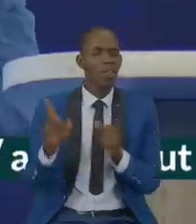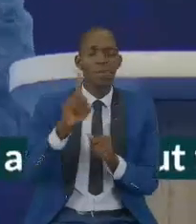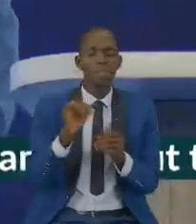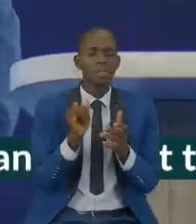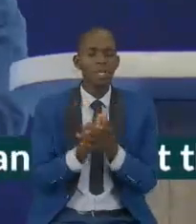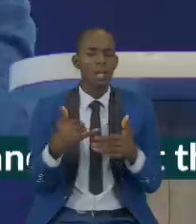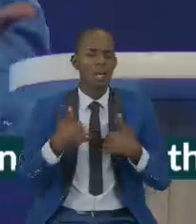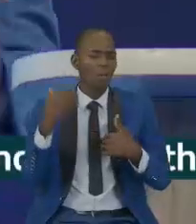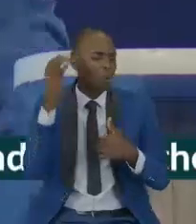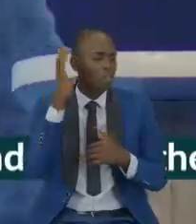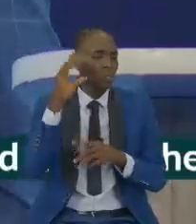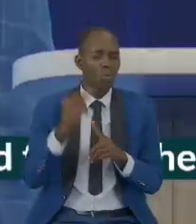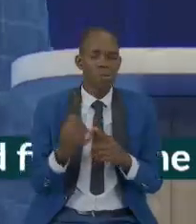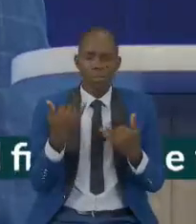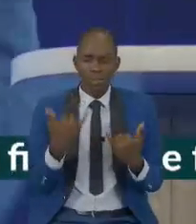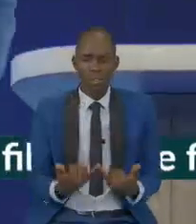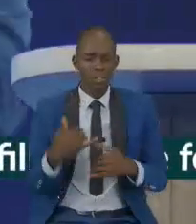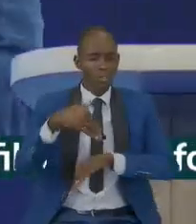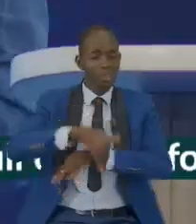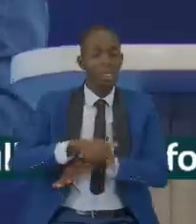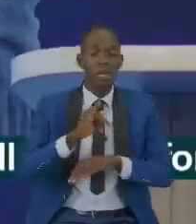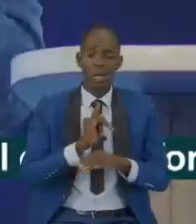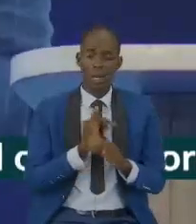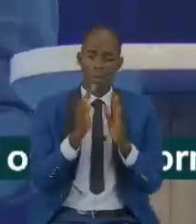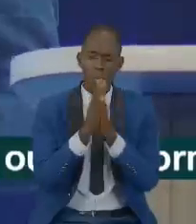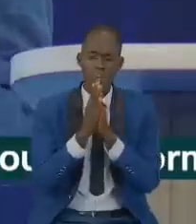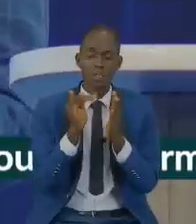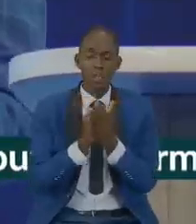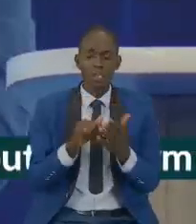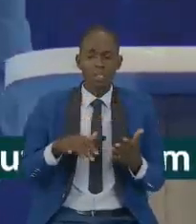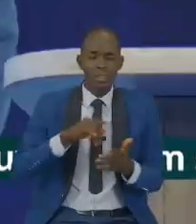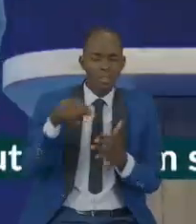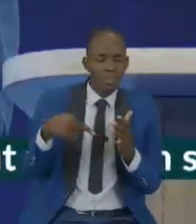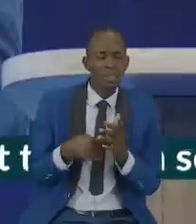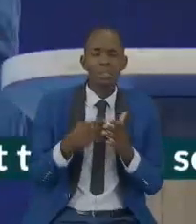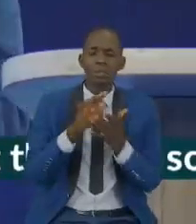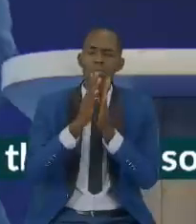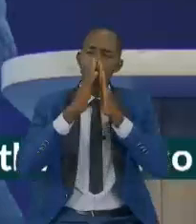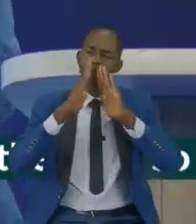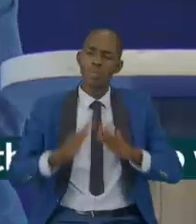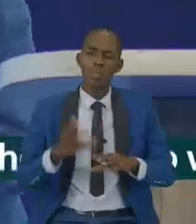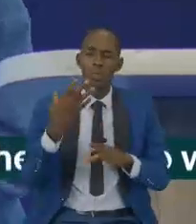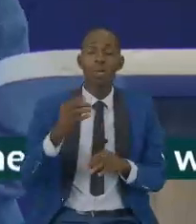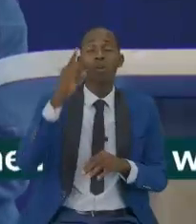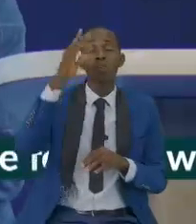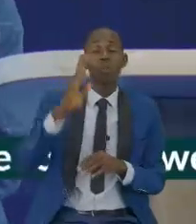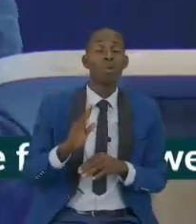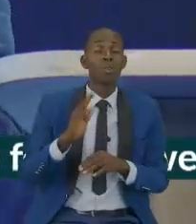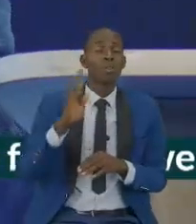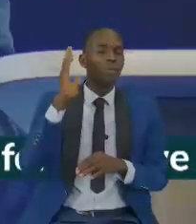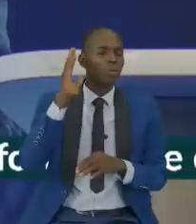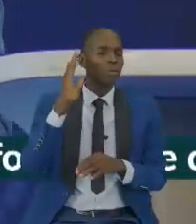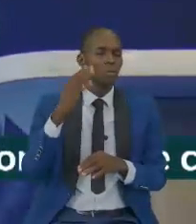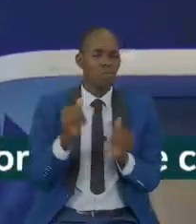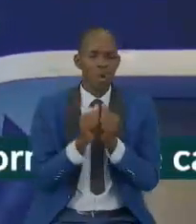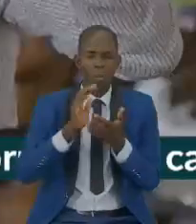word together tonight. I pray that this peace of God with the pardon will come to every